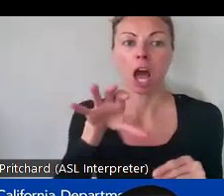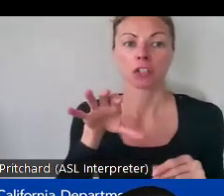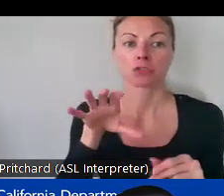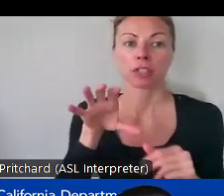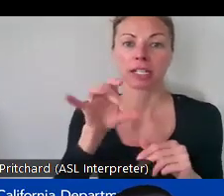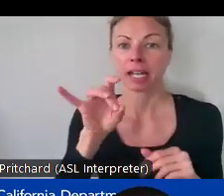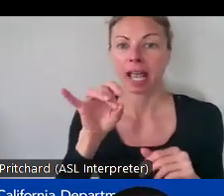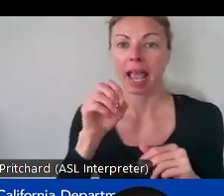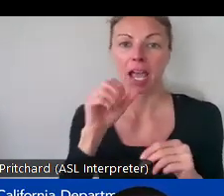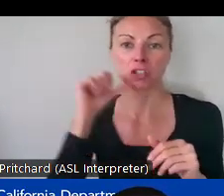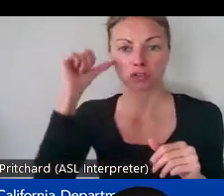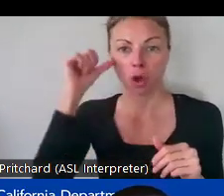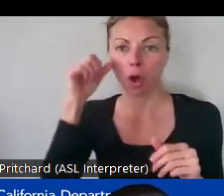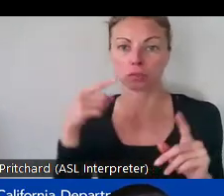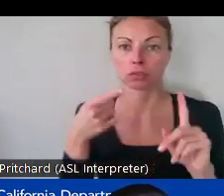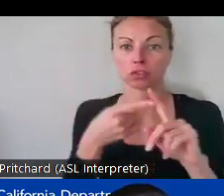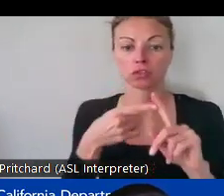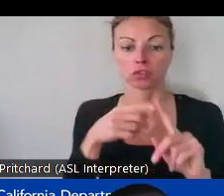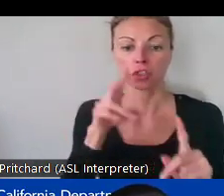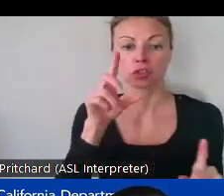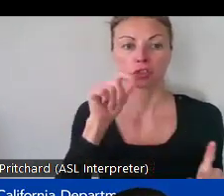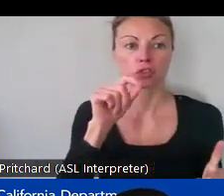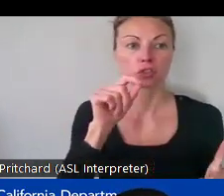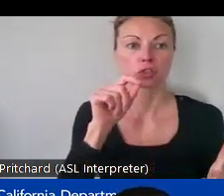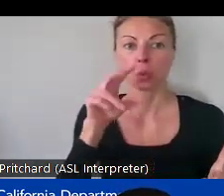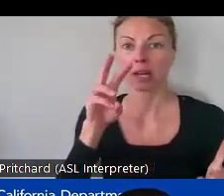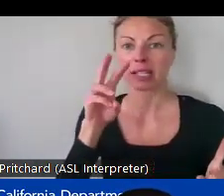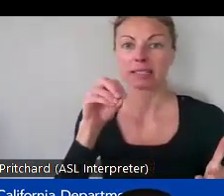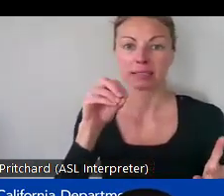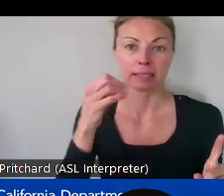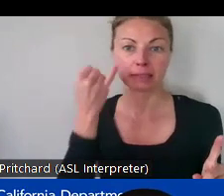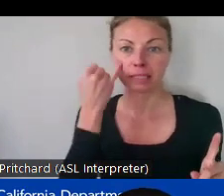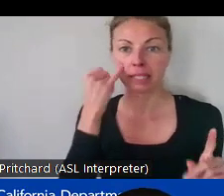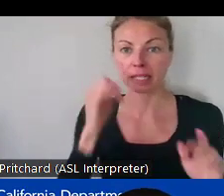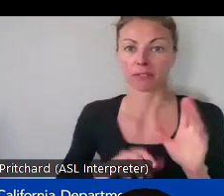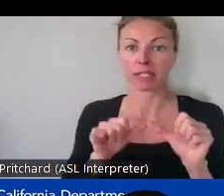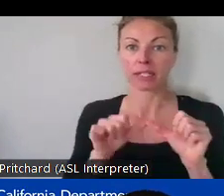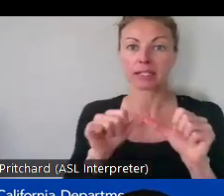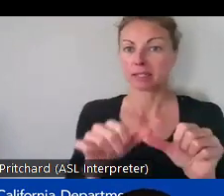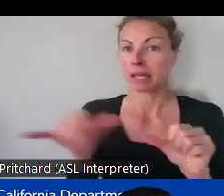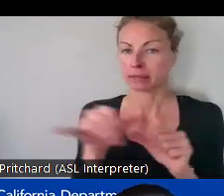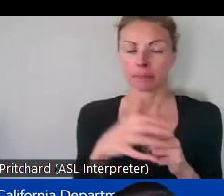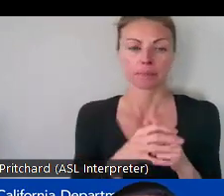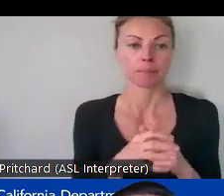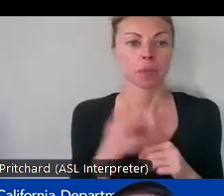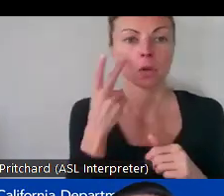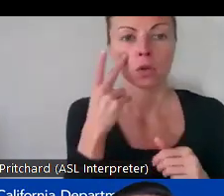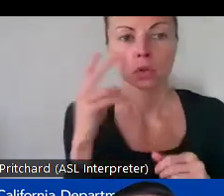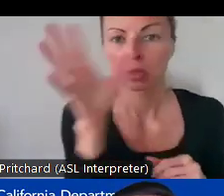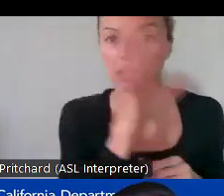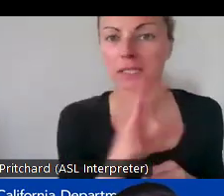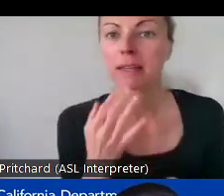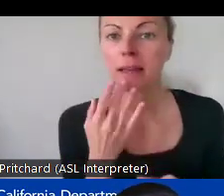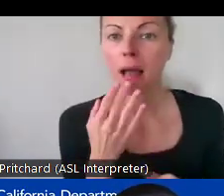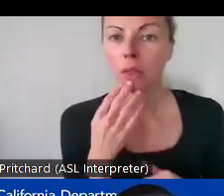the status quo remains. Next slide, please. This map displays the rate of older adult homelessness by